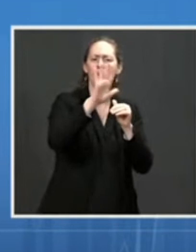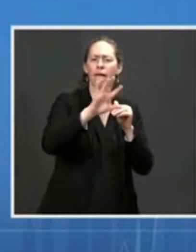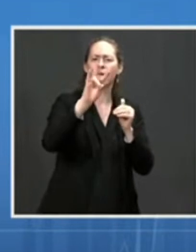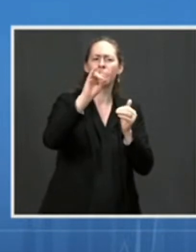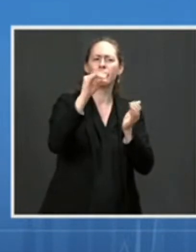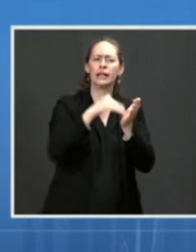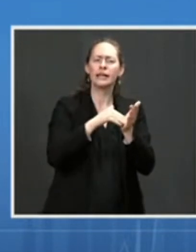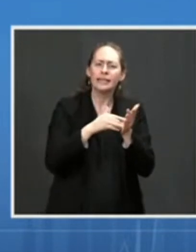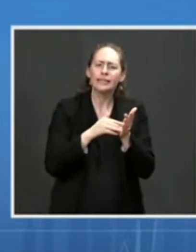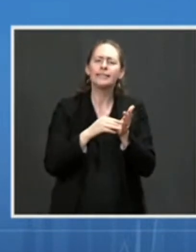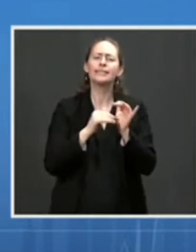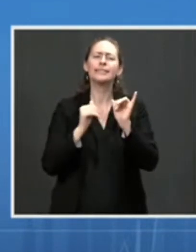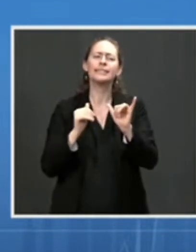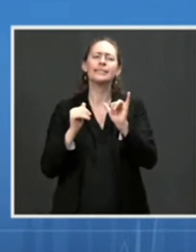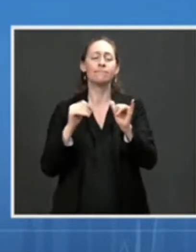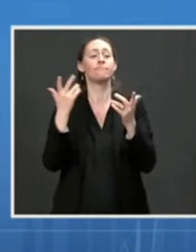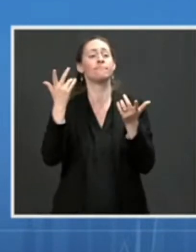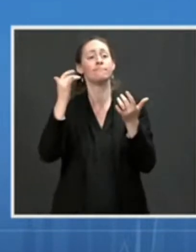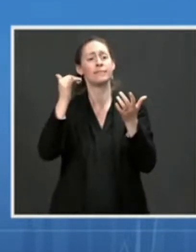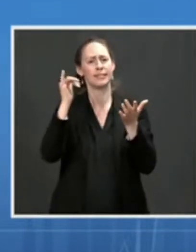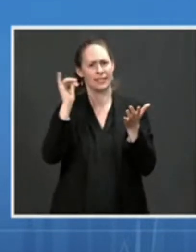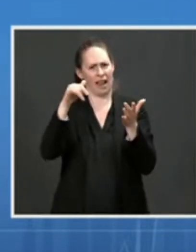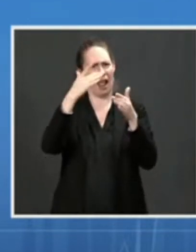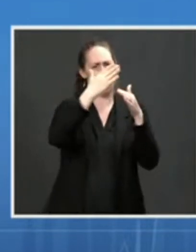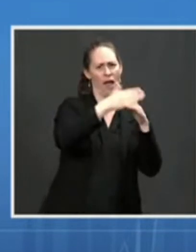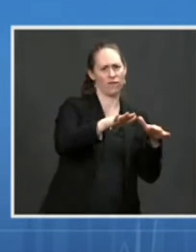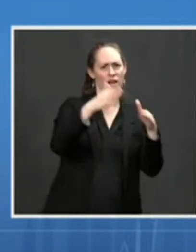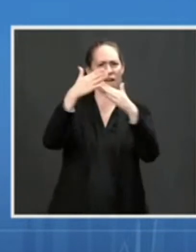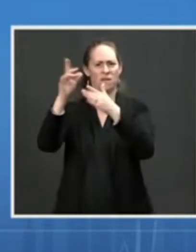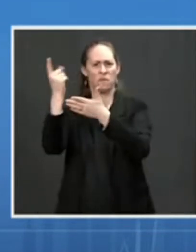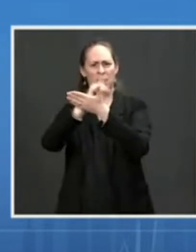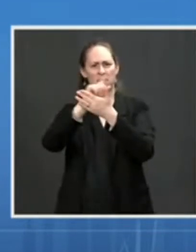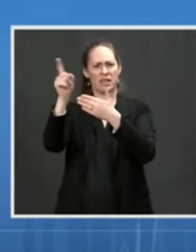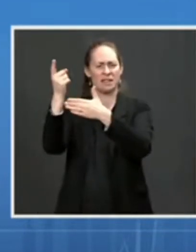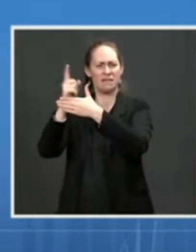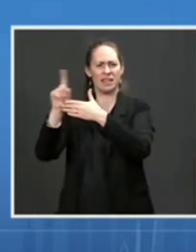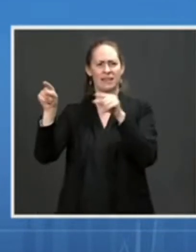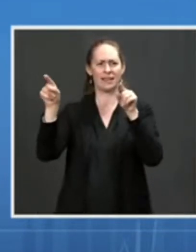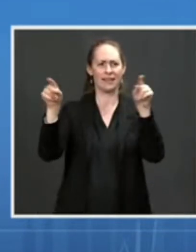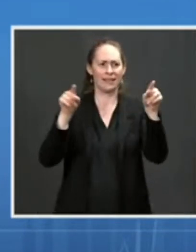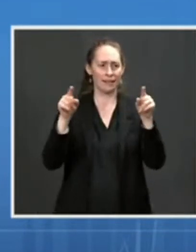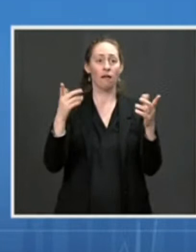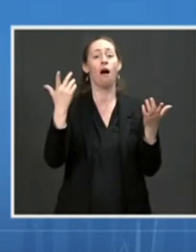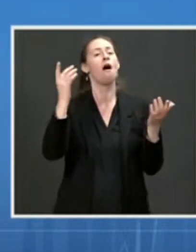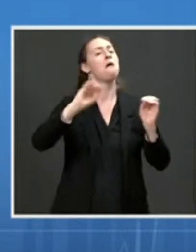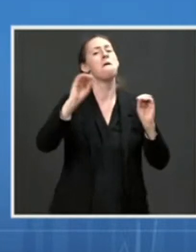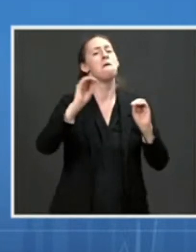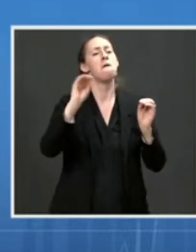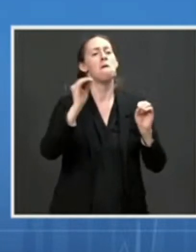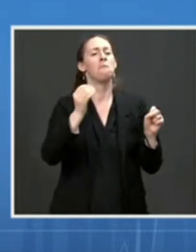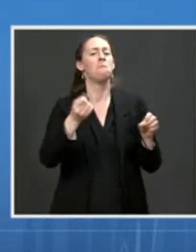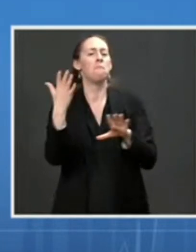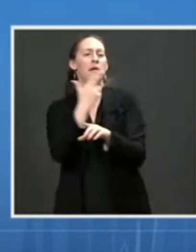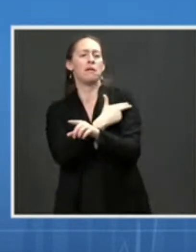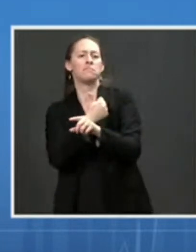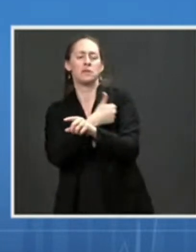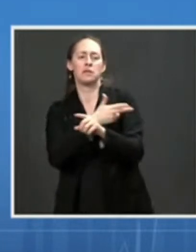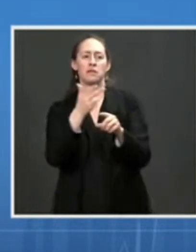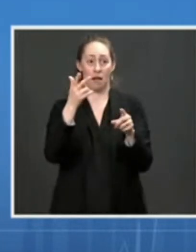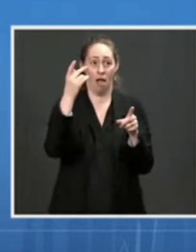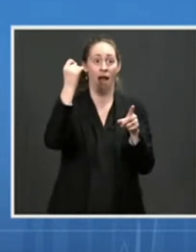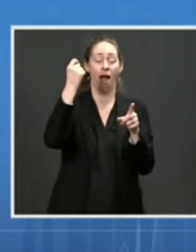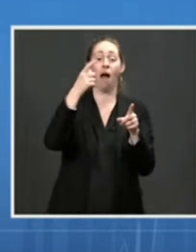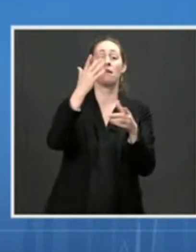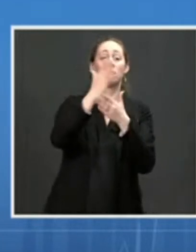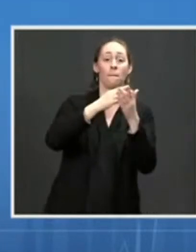in cases, the 7-day average of emergency department visits, hospital admissions, and hospitalizations are